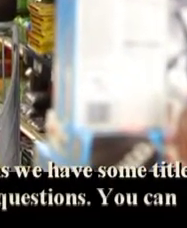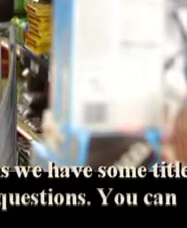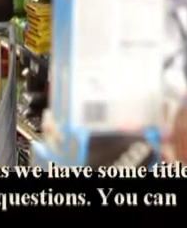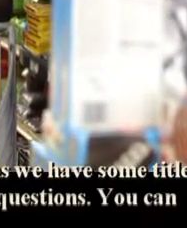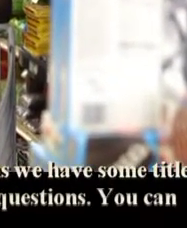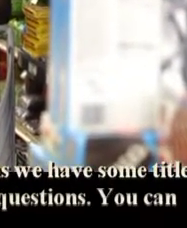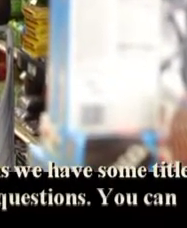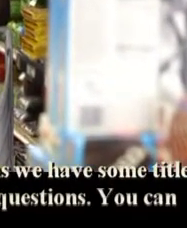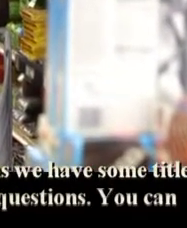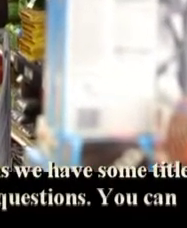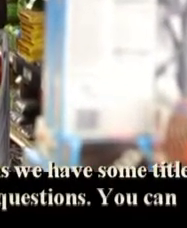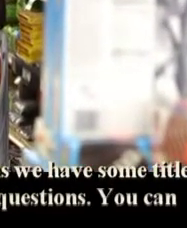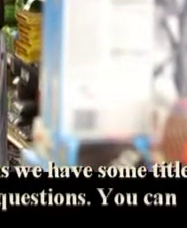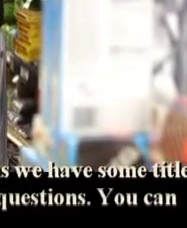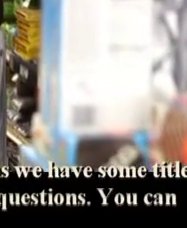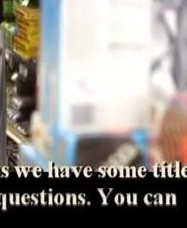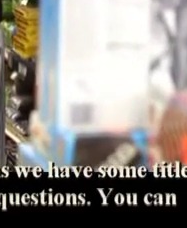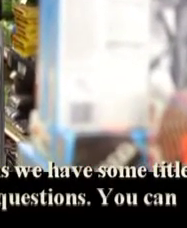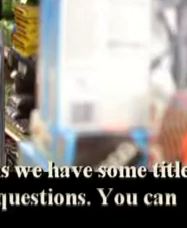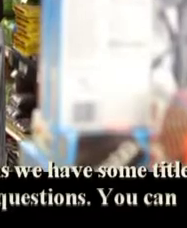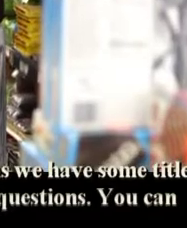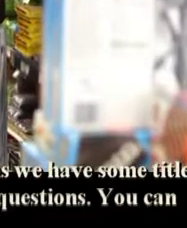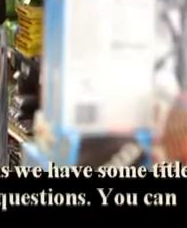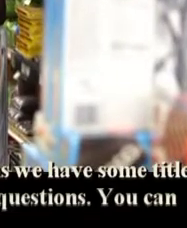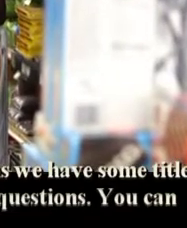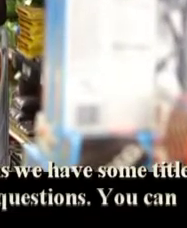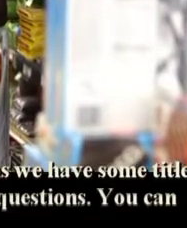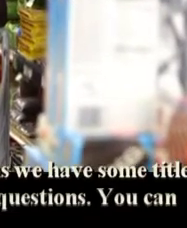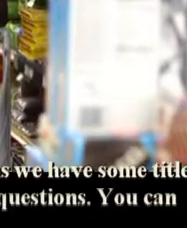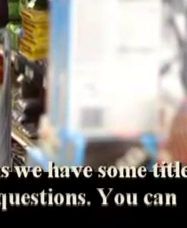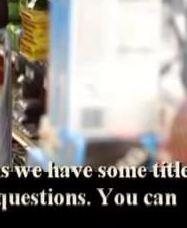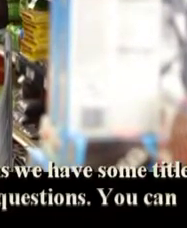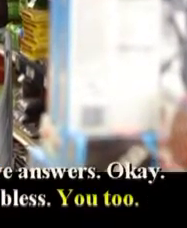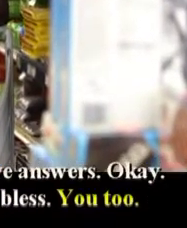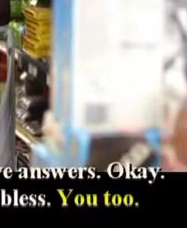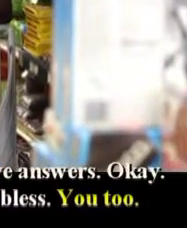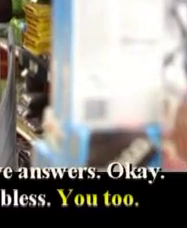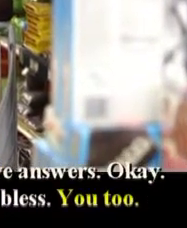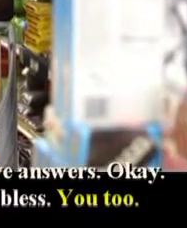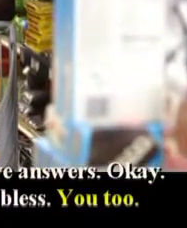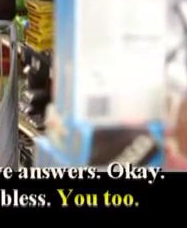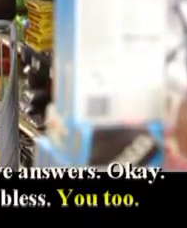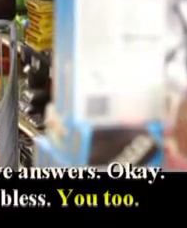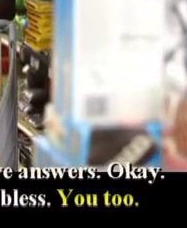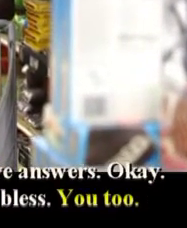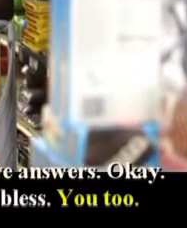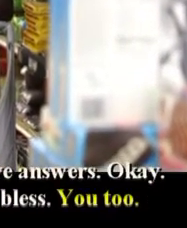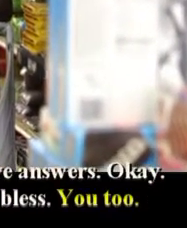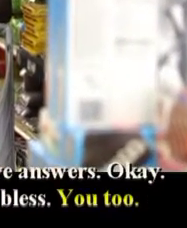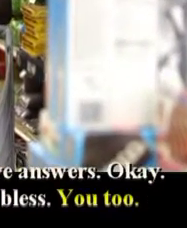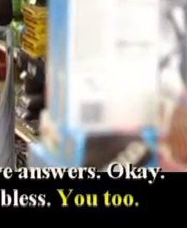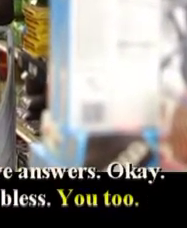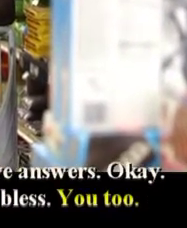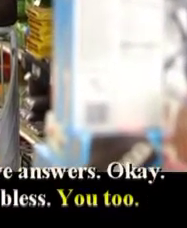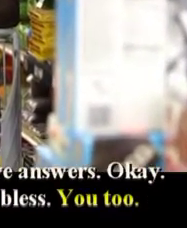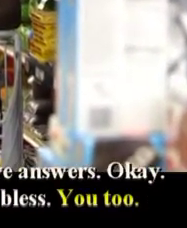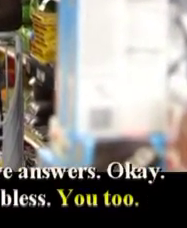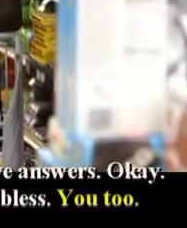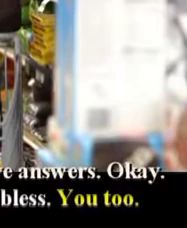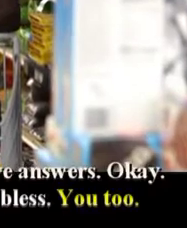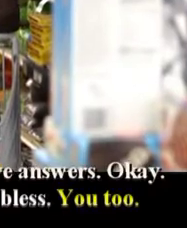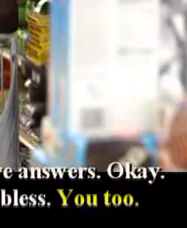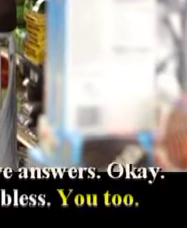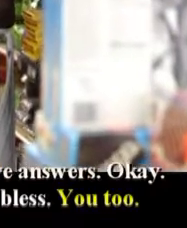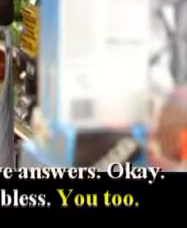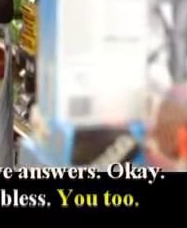questions we have sometimes. And there are a lot of videos explaining those questions. And you can always go and check those videos and have the